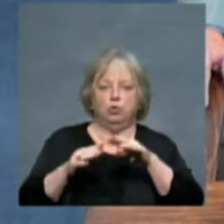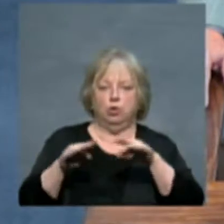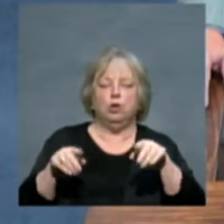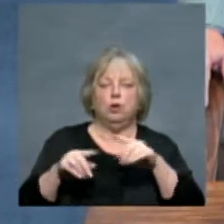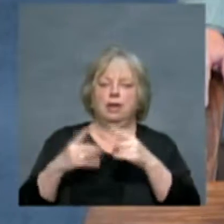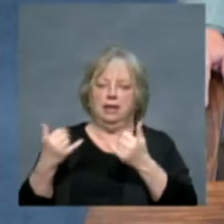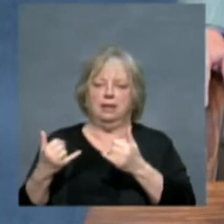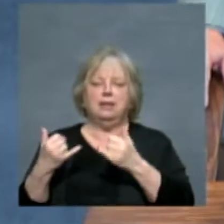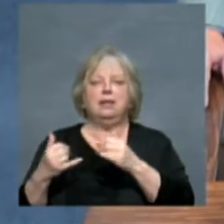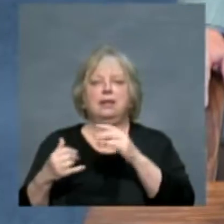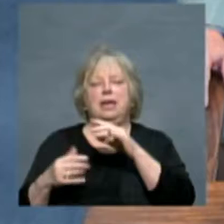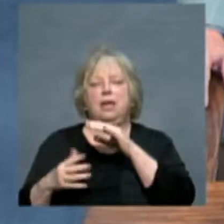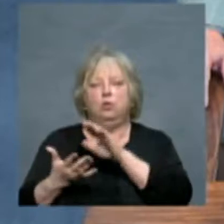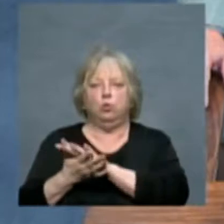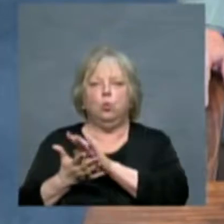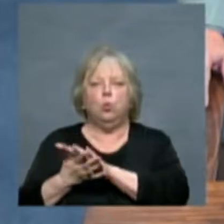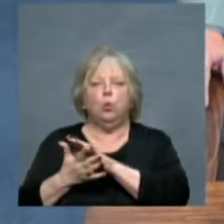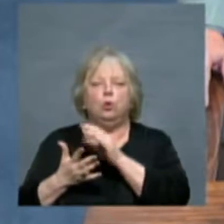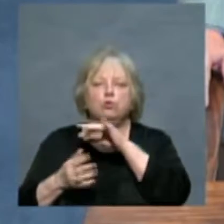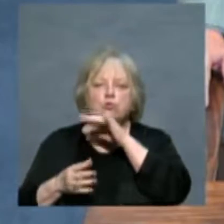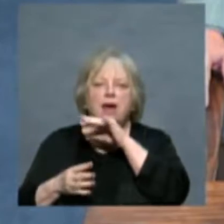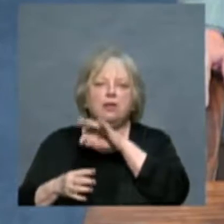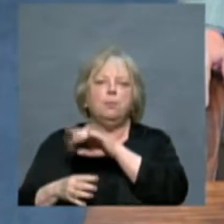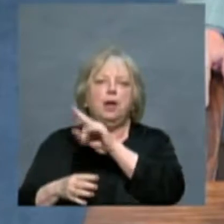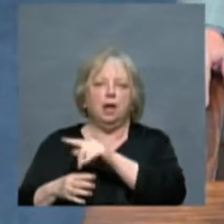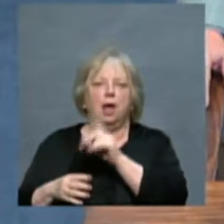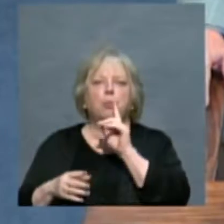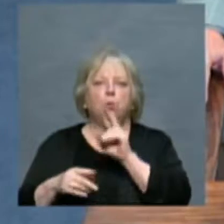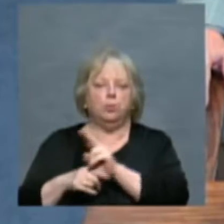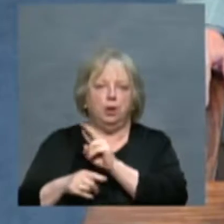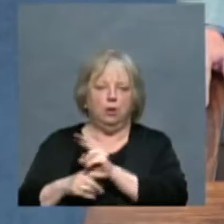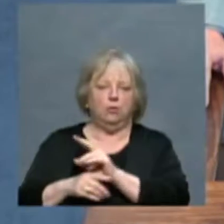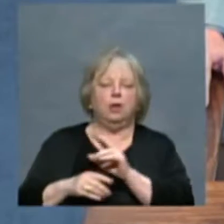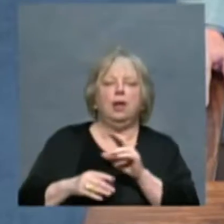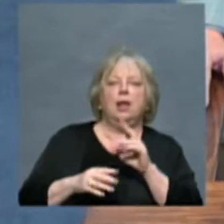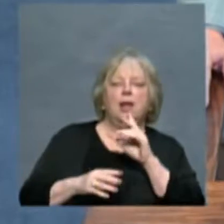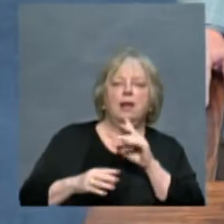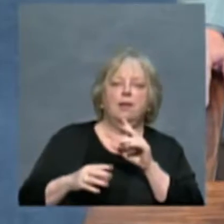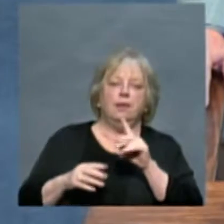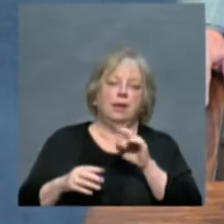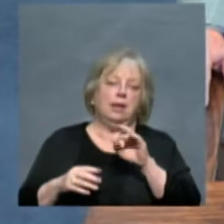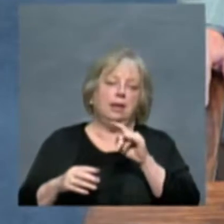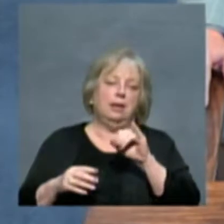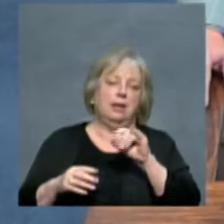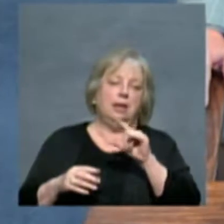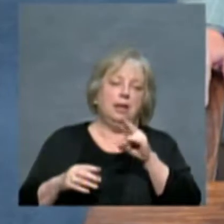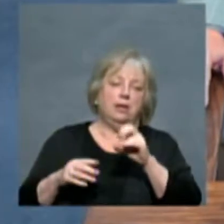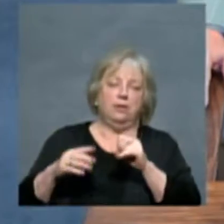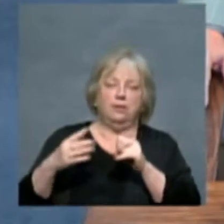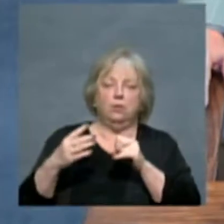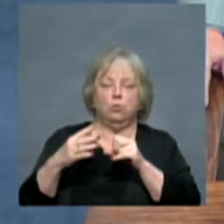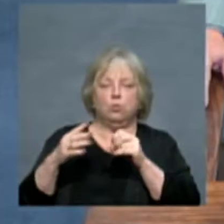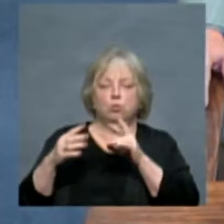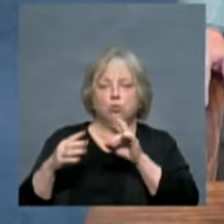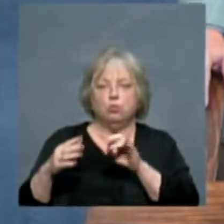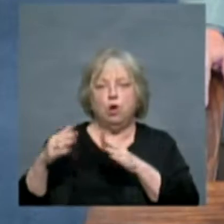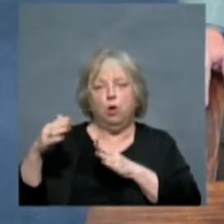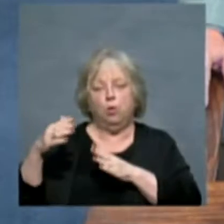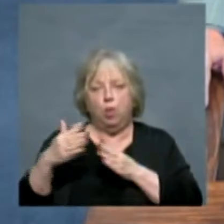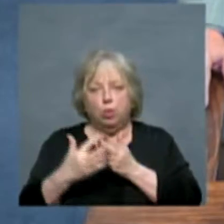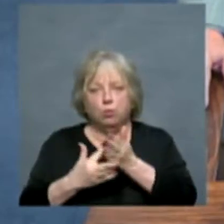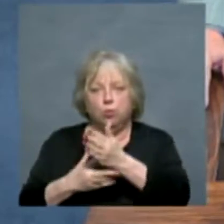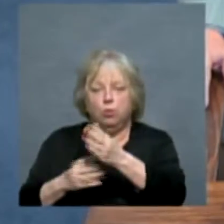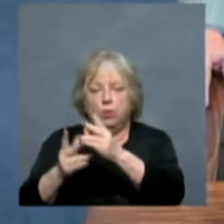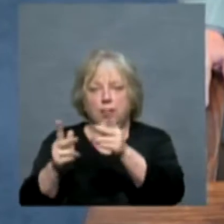trash pickup will be utilized. The district will pursue abandonment of Catillus right-of-way through the site as recommended by